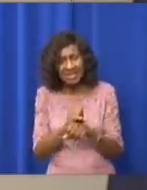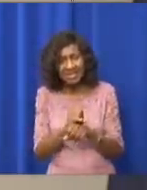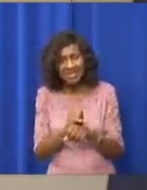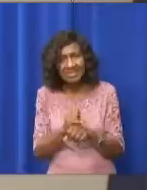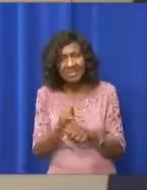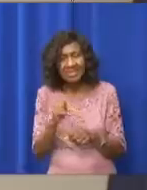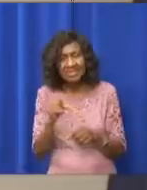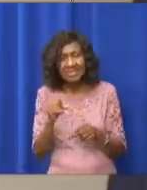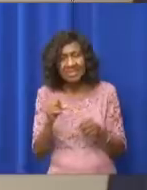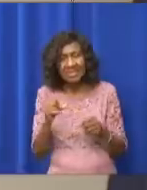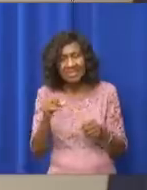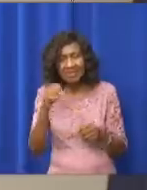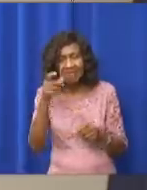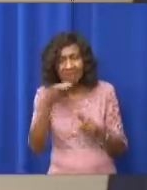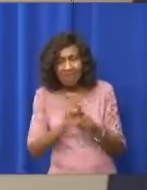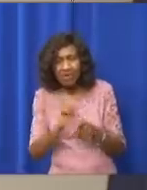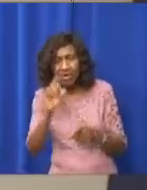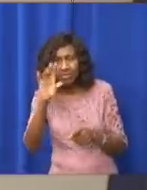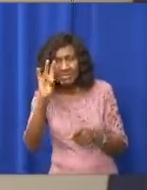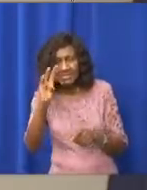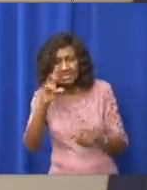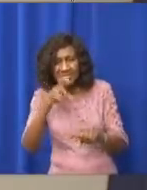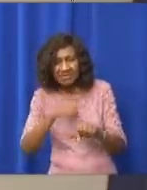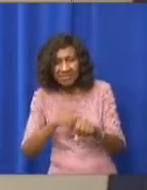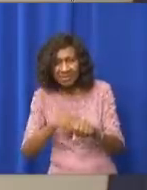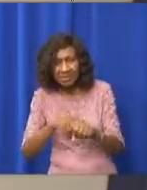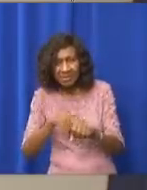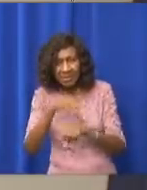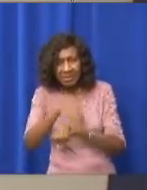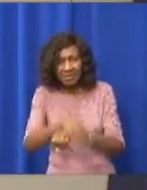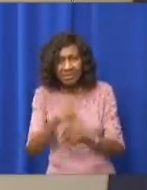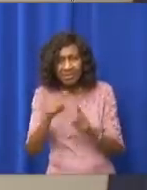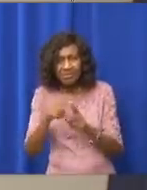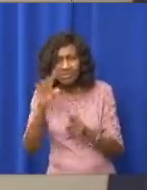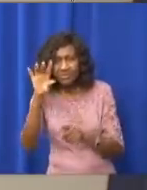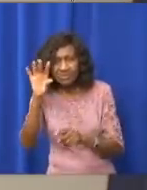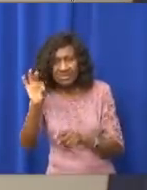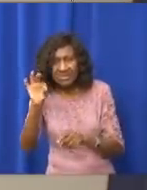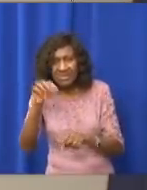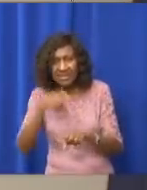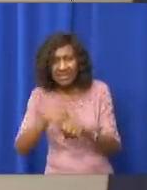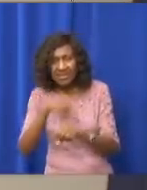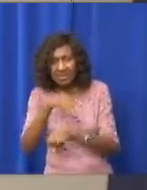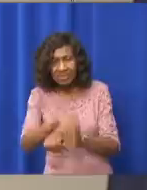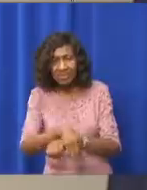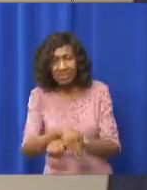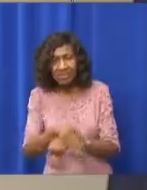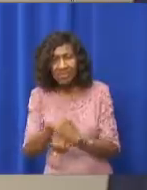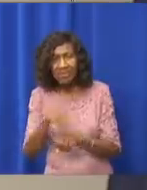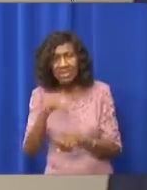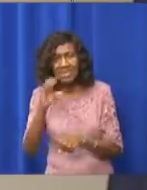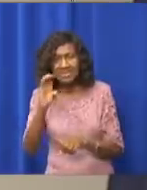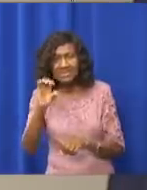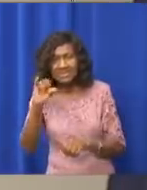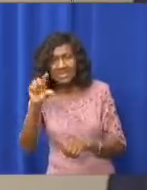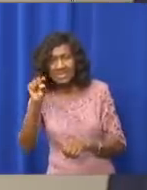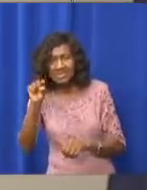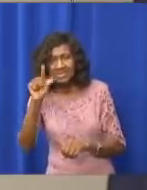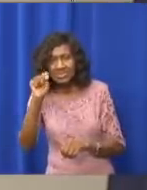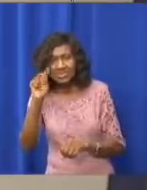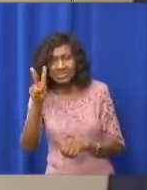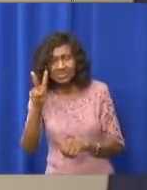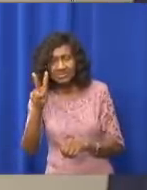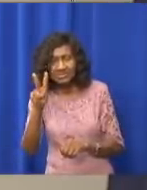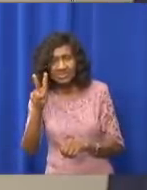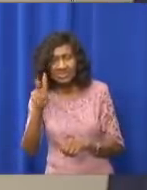33 from 7 p.m. to 9 p.m. Also CIG TV from 7:30 p.m. to 9:30